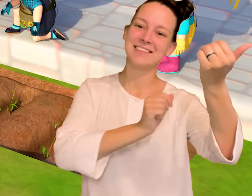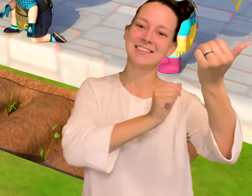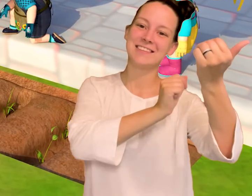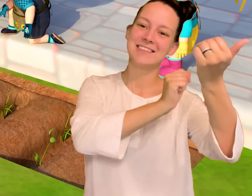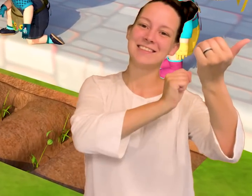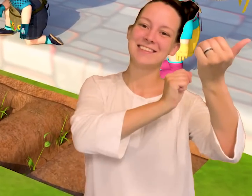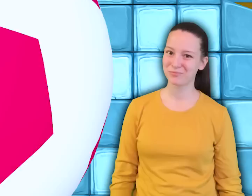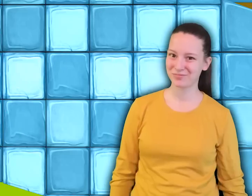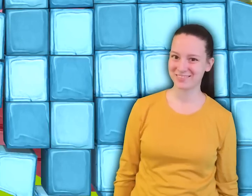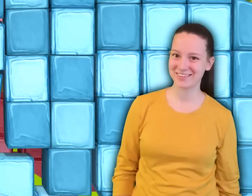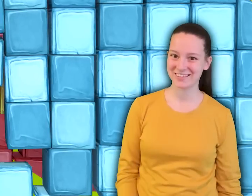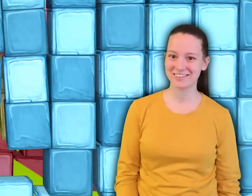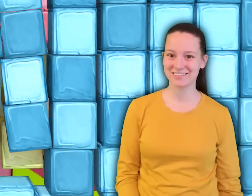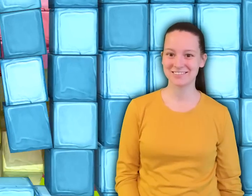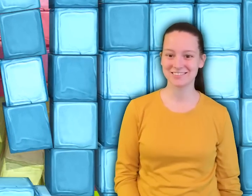row